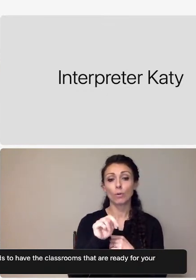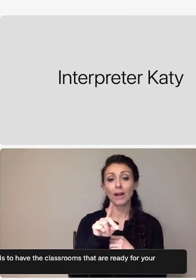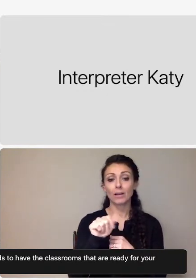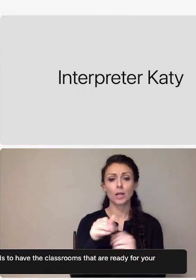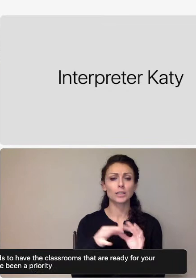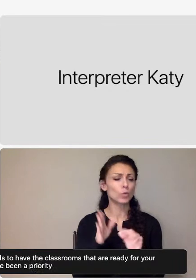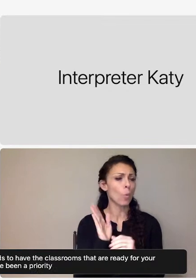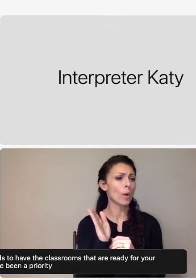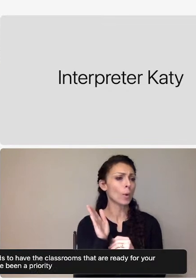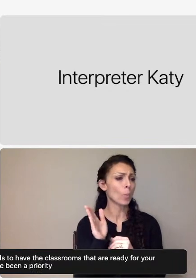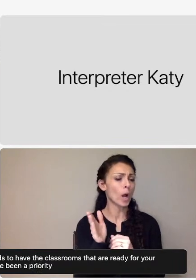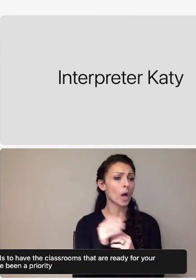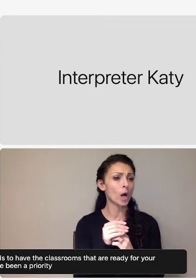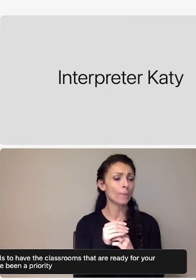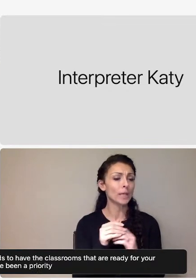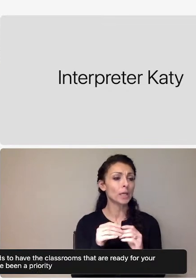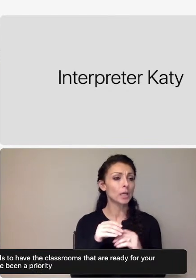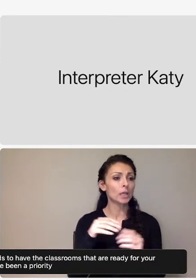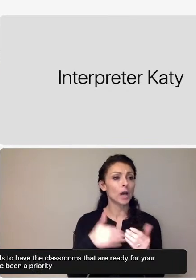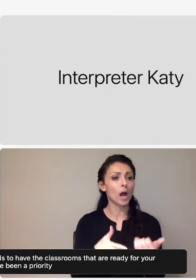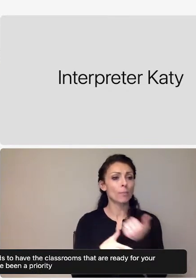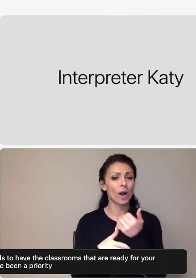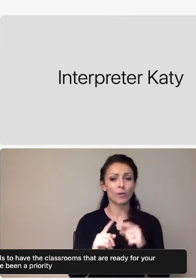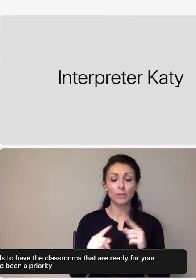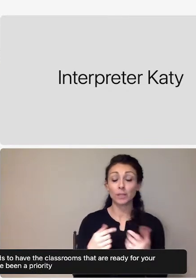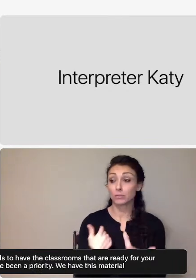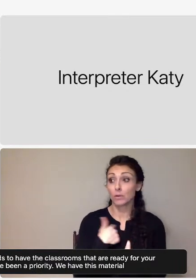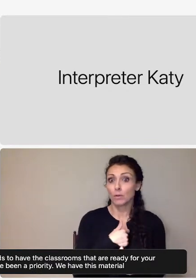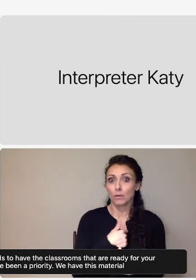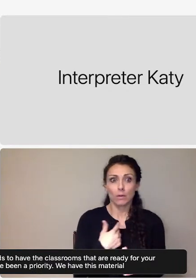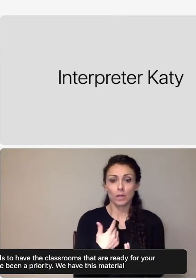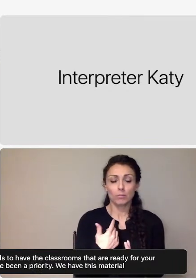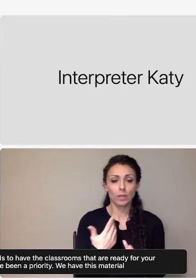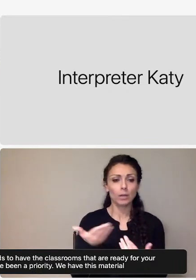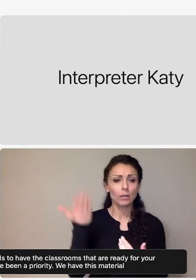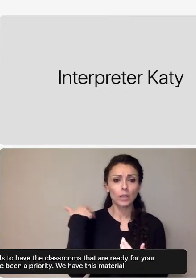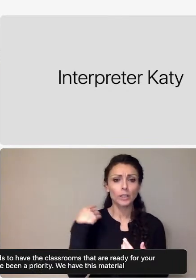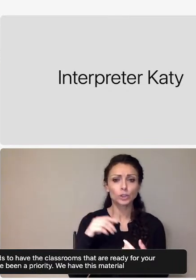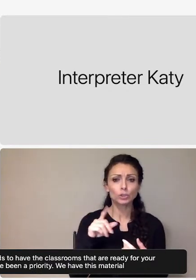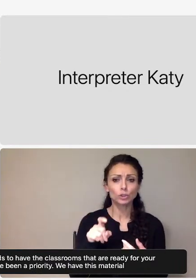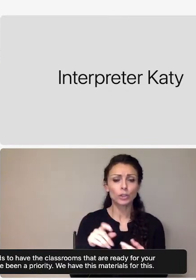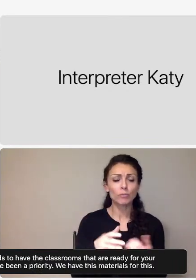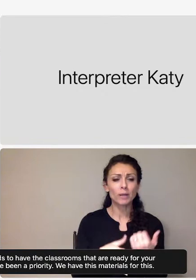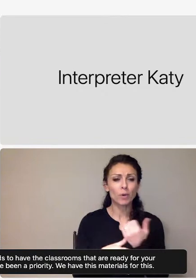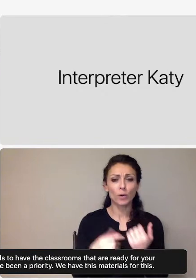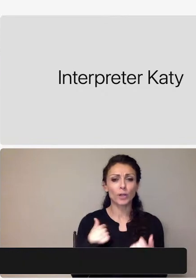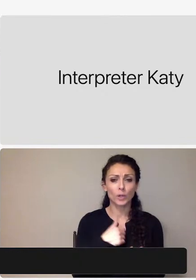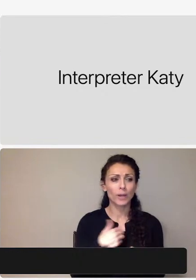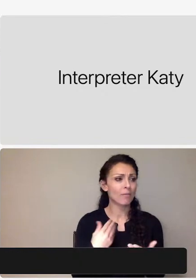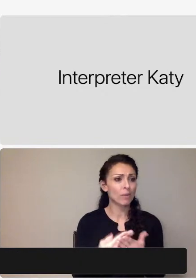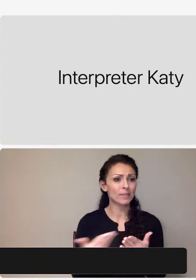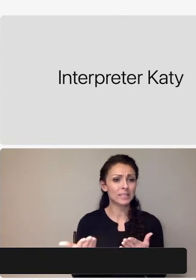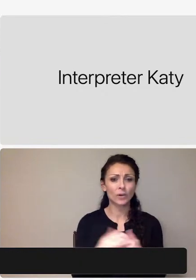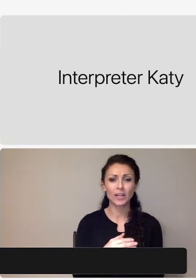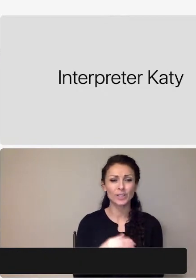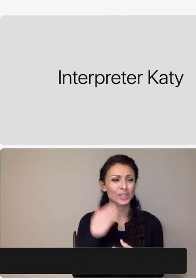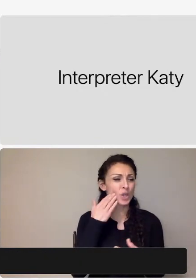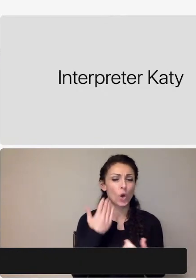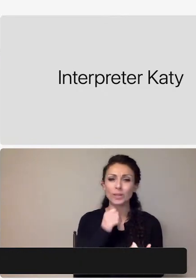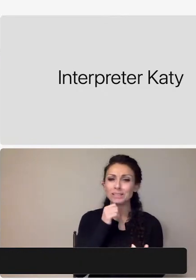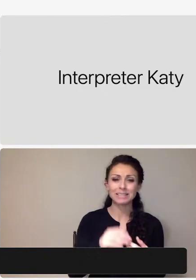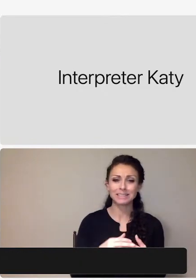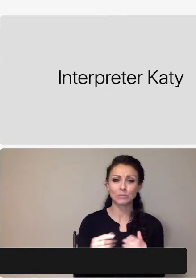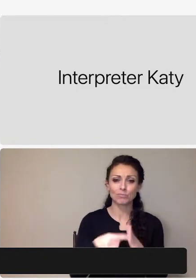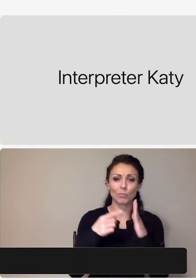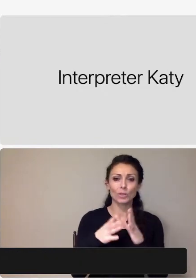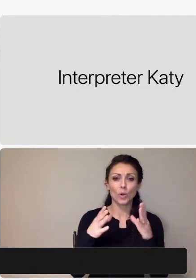along we have this materials were there this we had sufficient materials but you know it doesn't take much for if a classroom